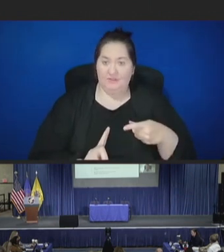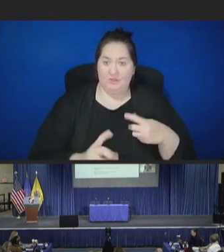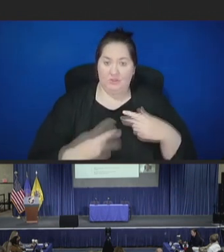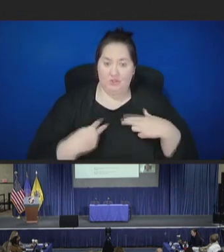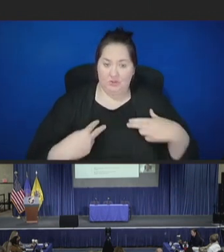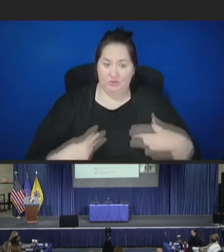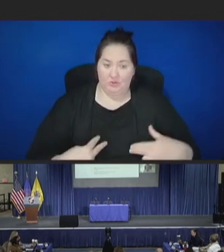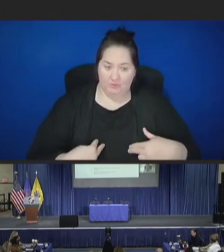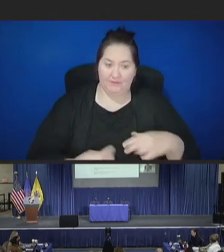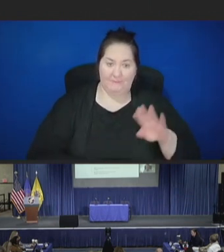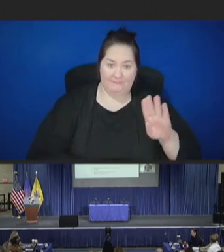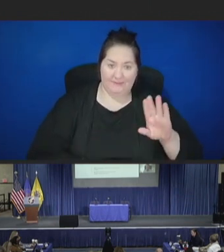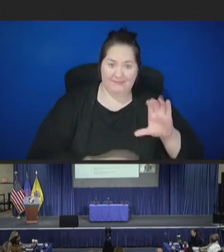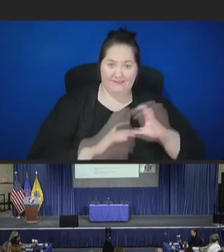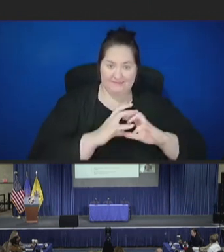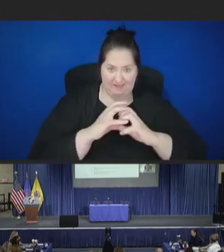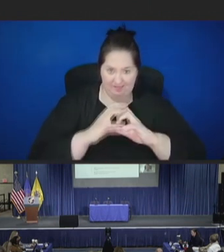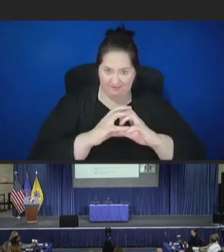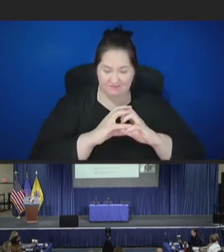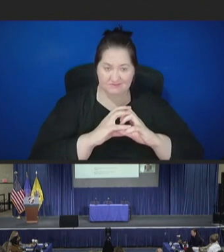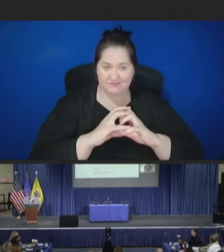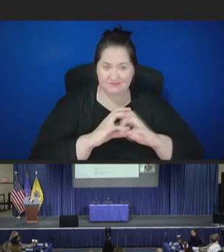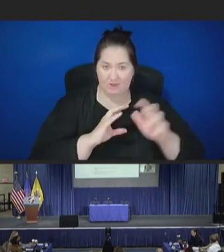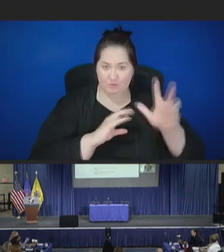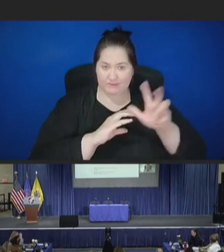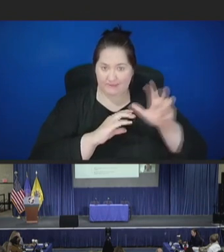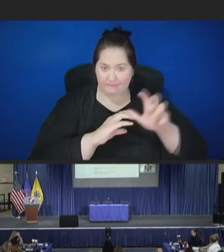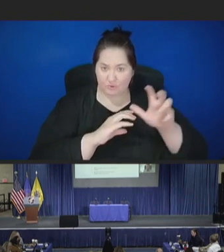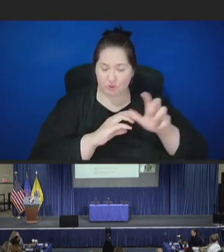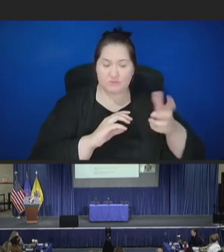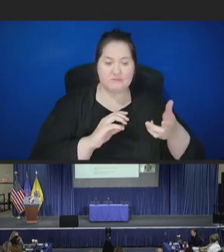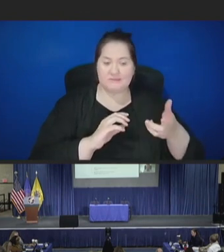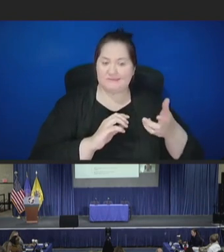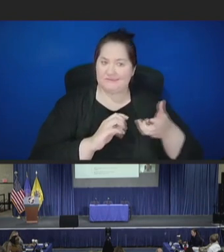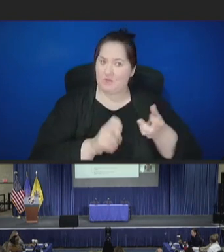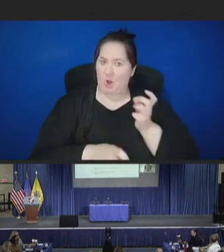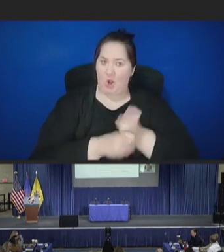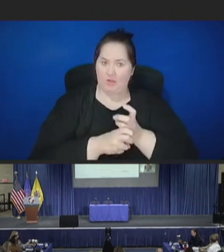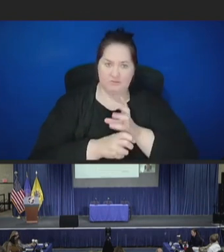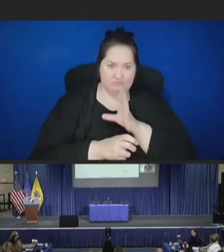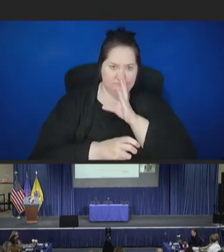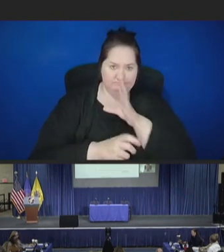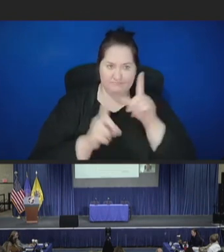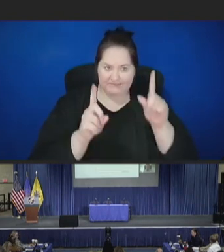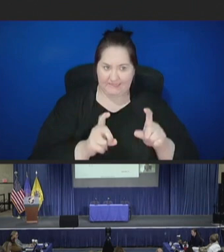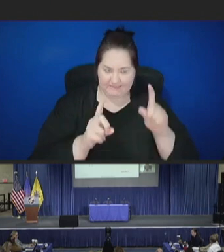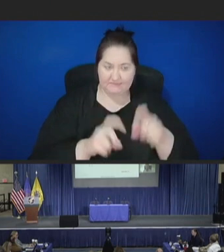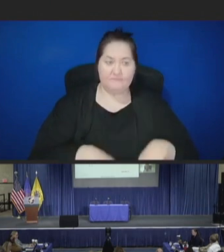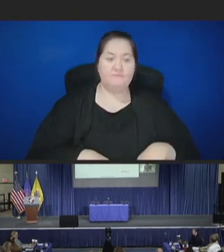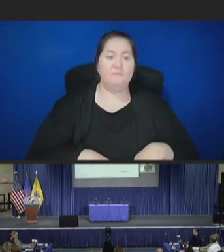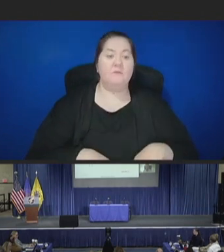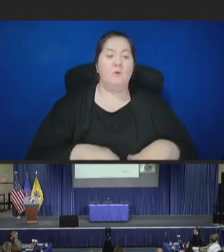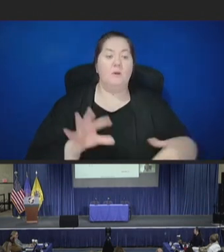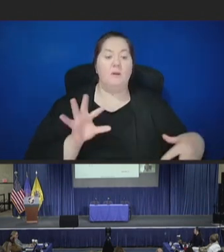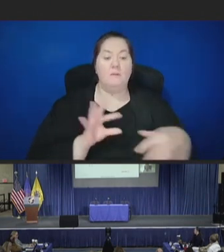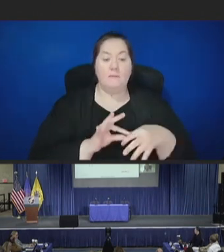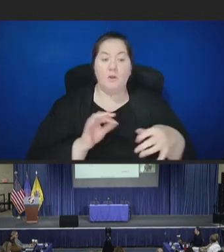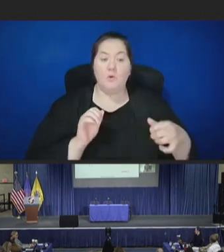B-cell receptors, it's not that straightforward to do the testing. So we paired up with a Quaddy lab,